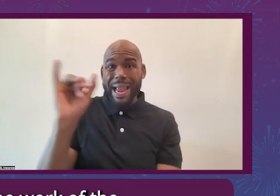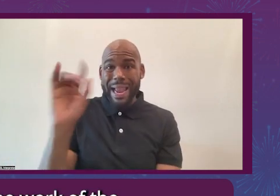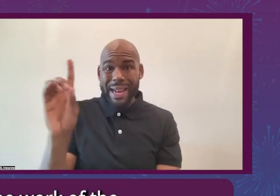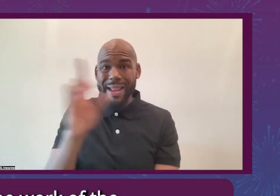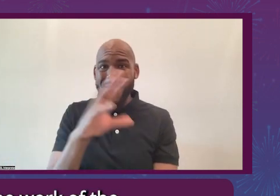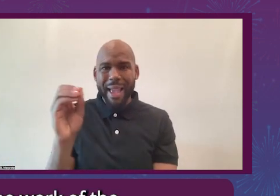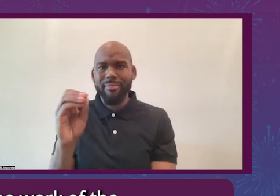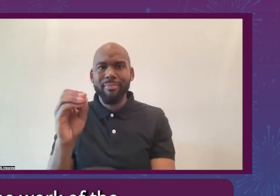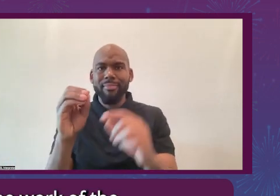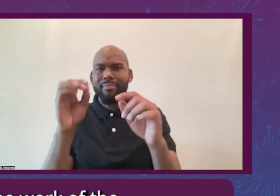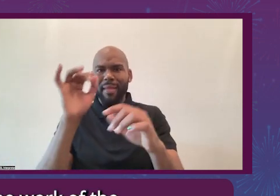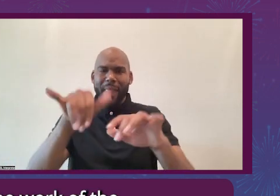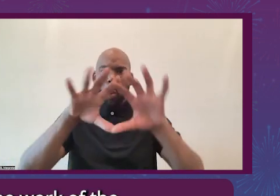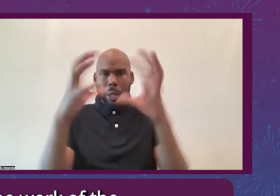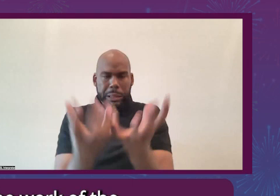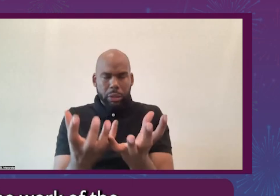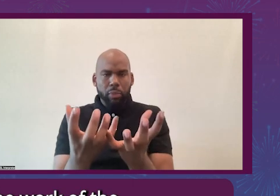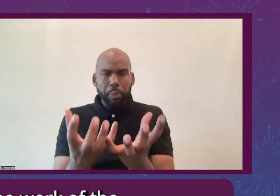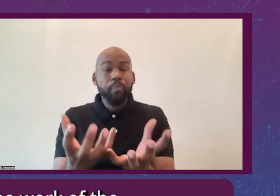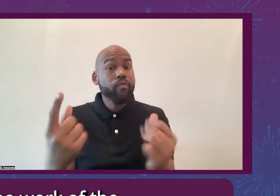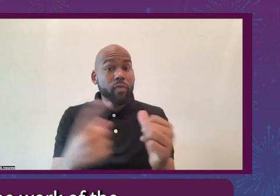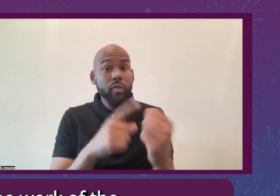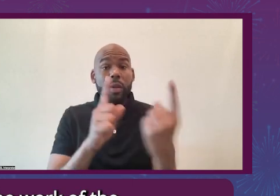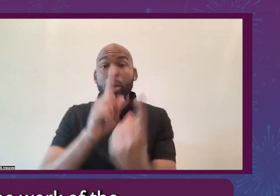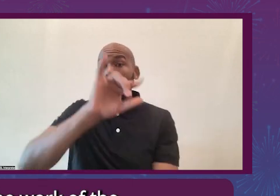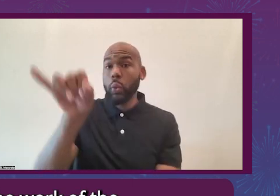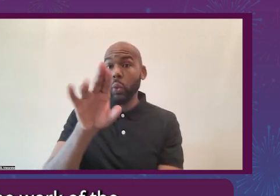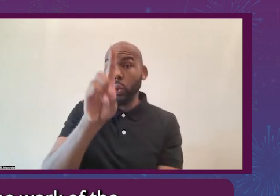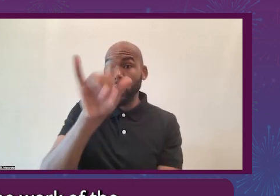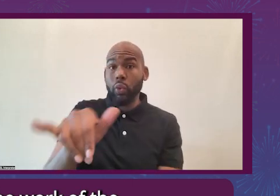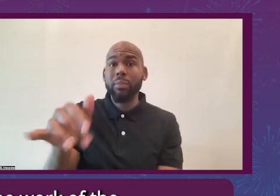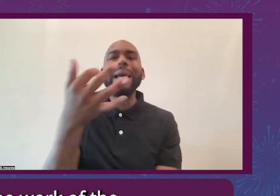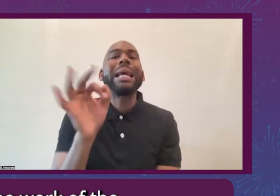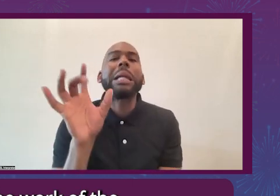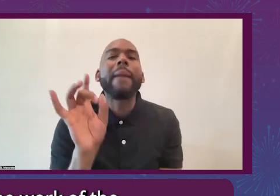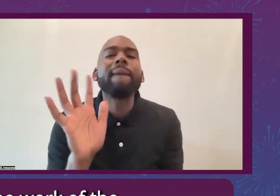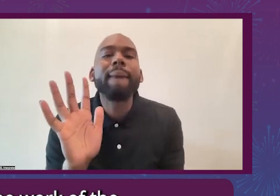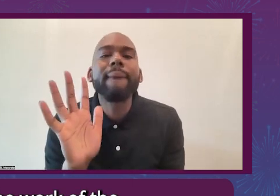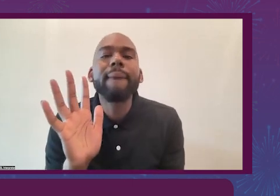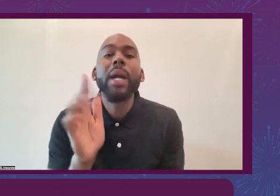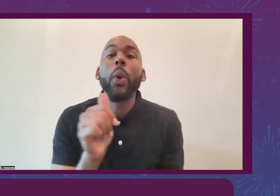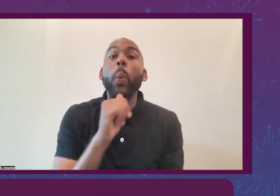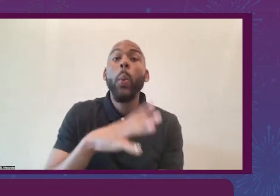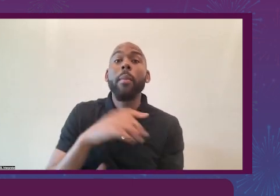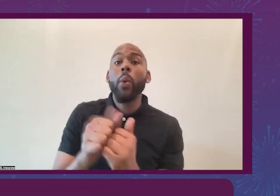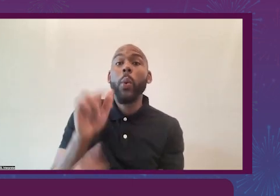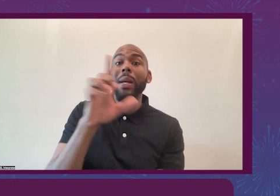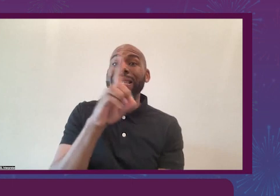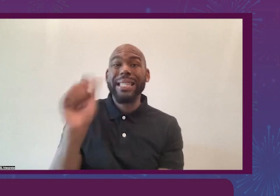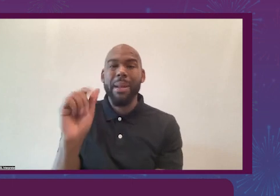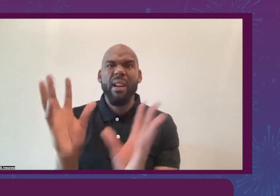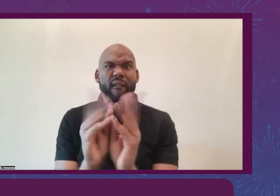and the work of the organization. I first met Judy Heumann in 1985 at a Women with